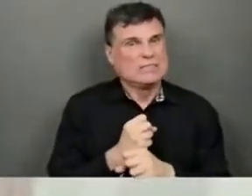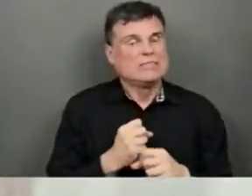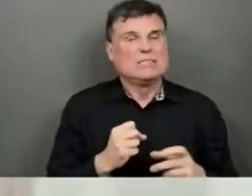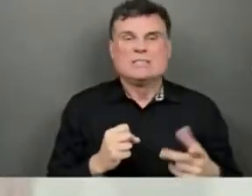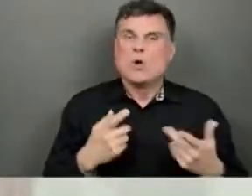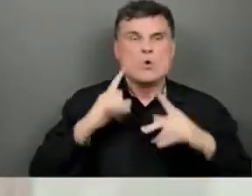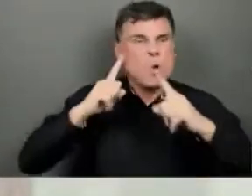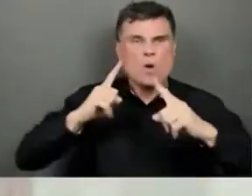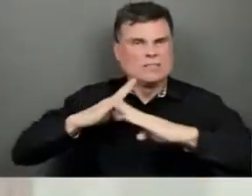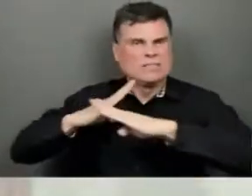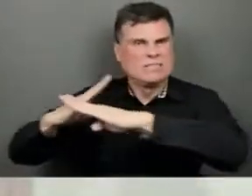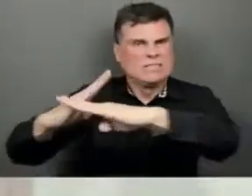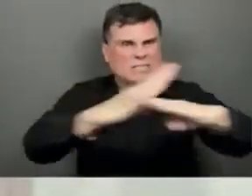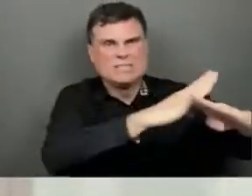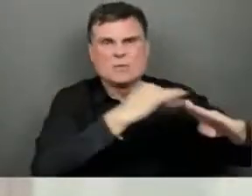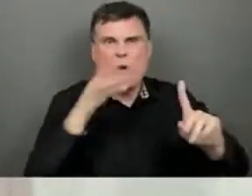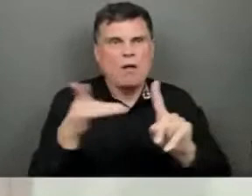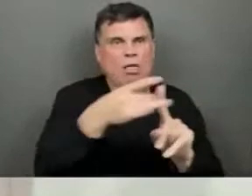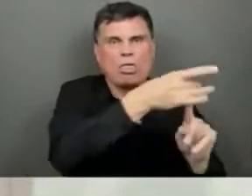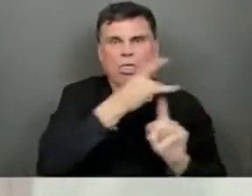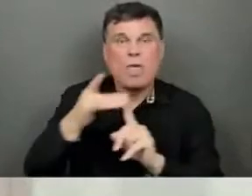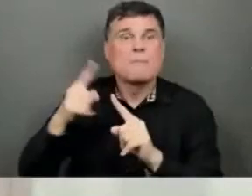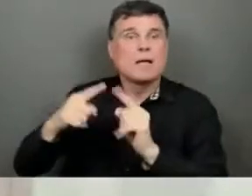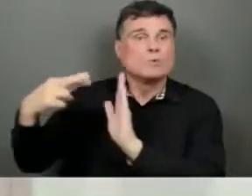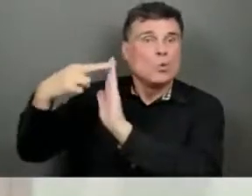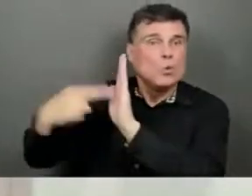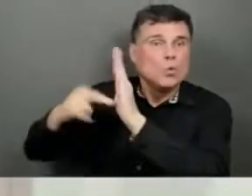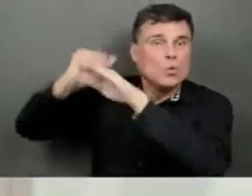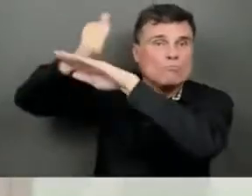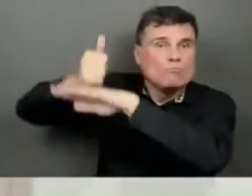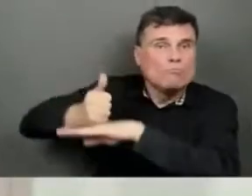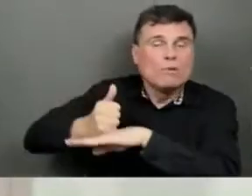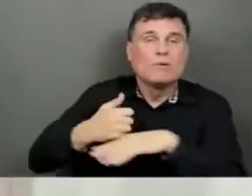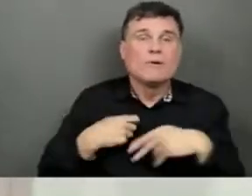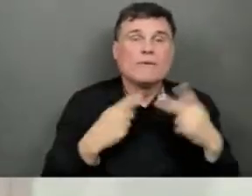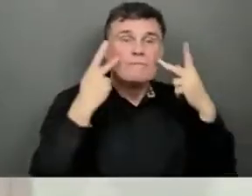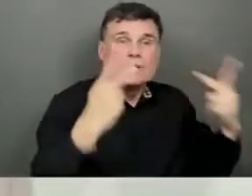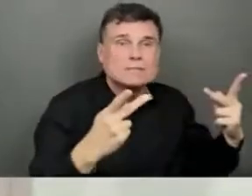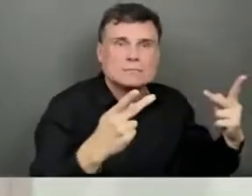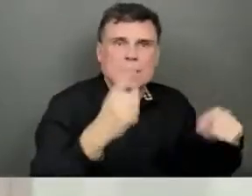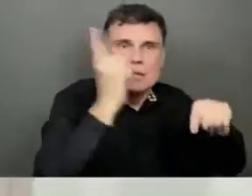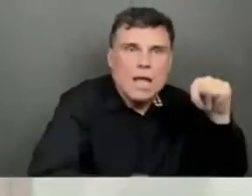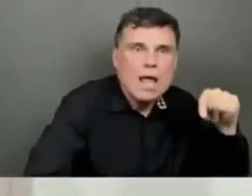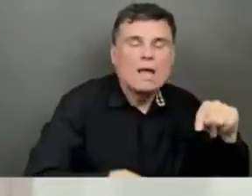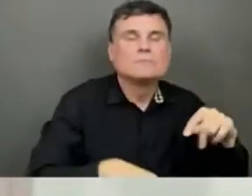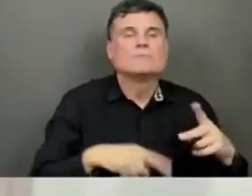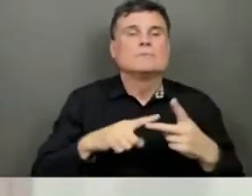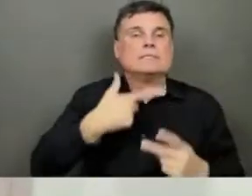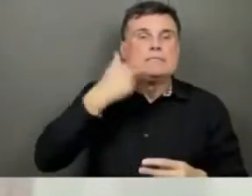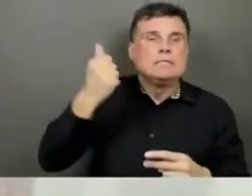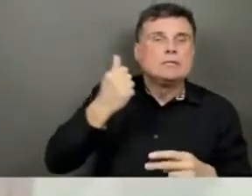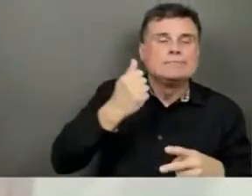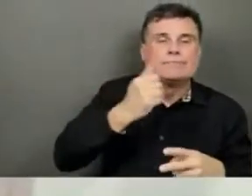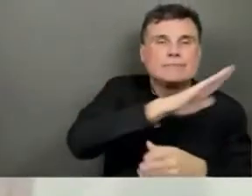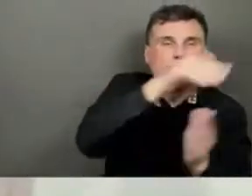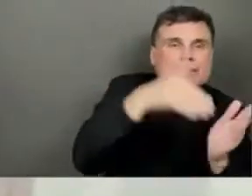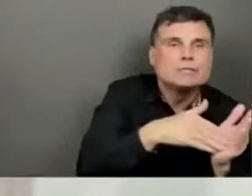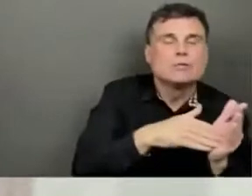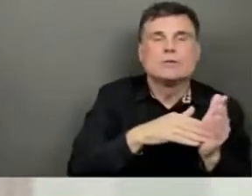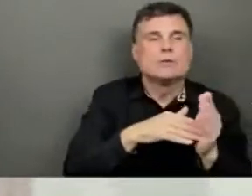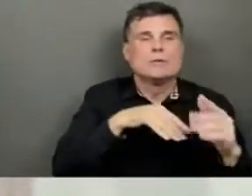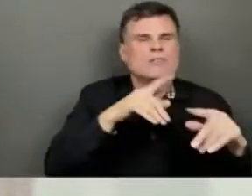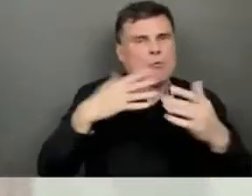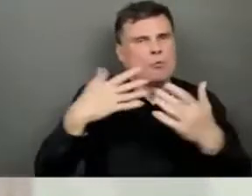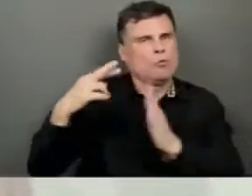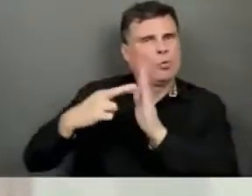and elders across this province. I also think a lot about young people who have gone through such a challenging time,